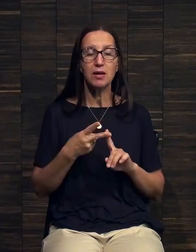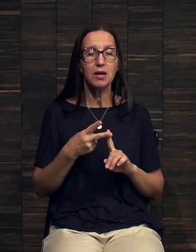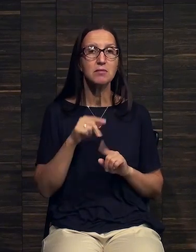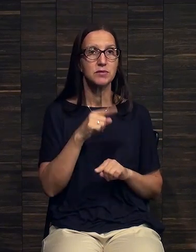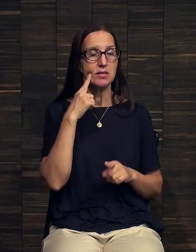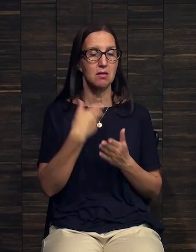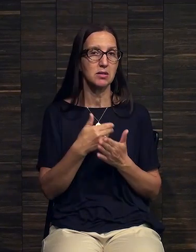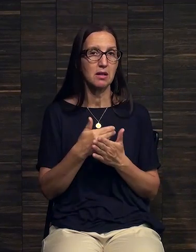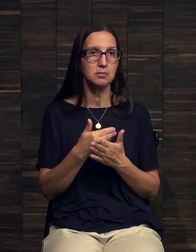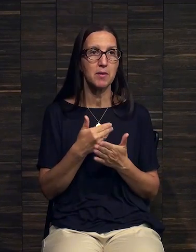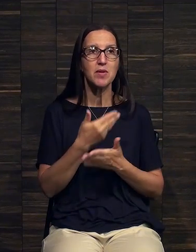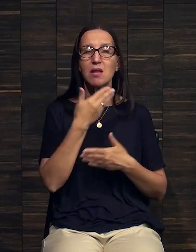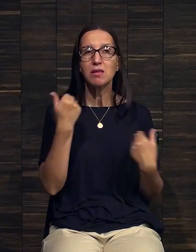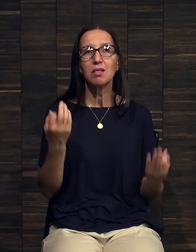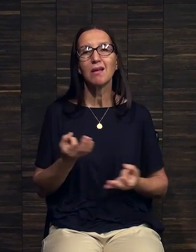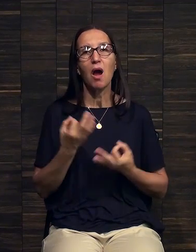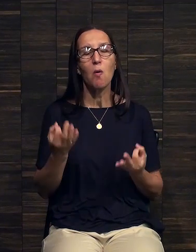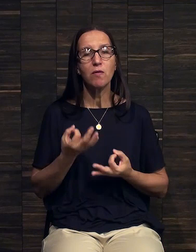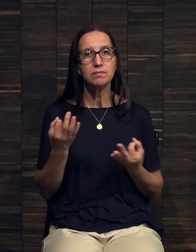here, because it seems